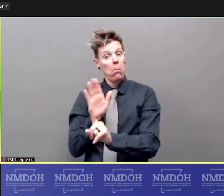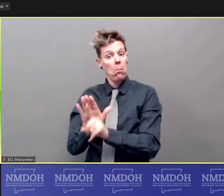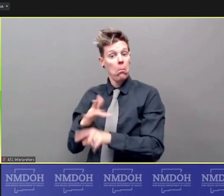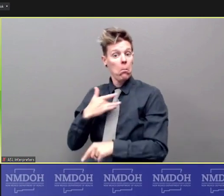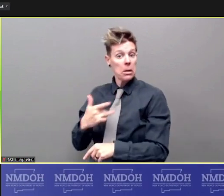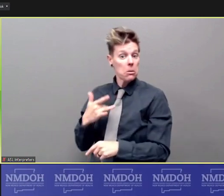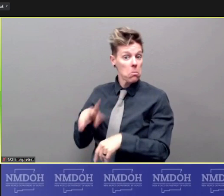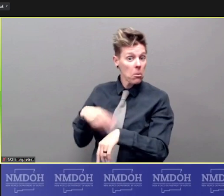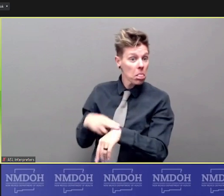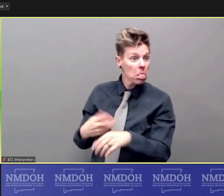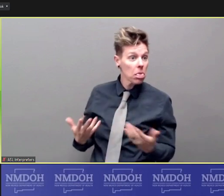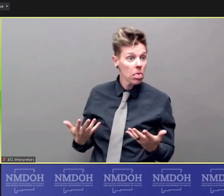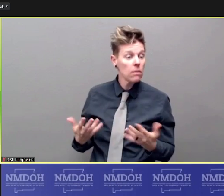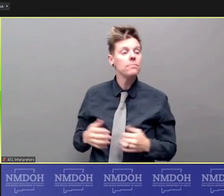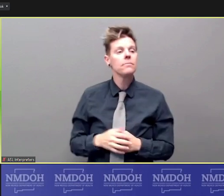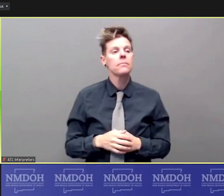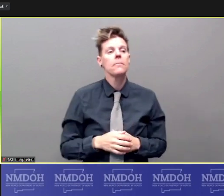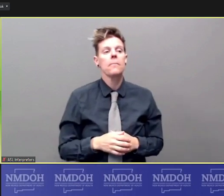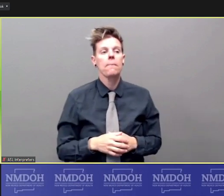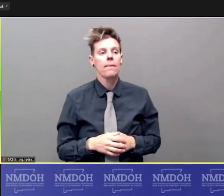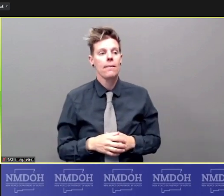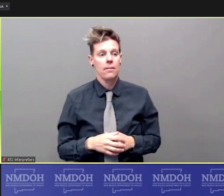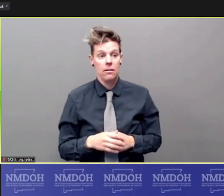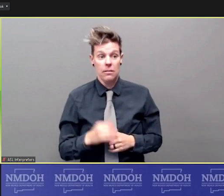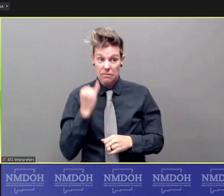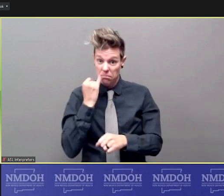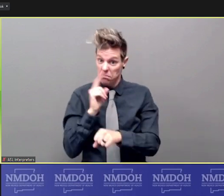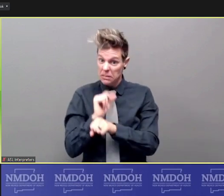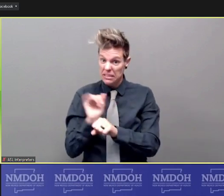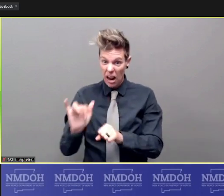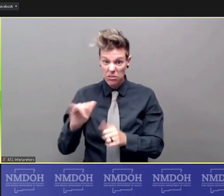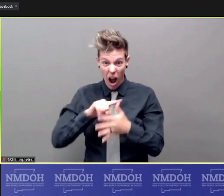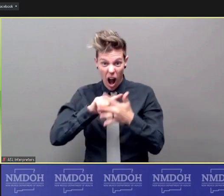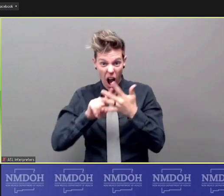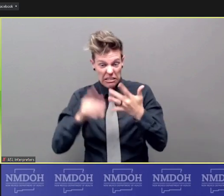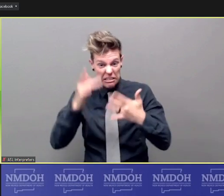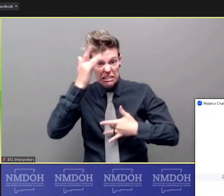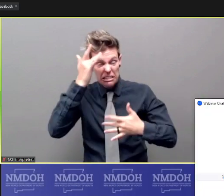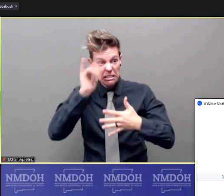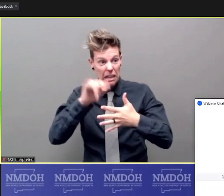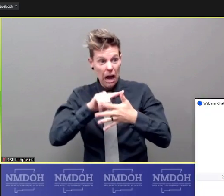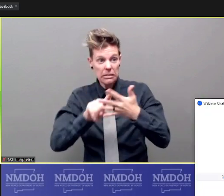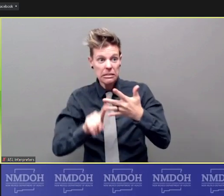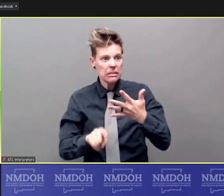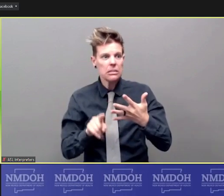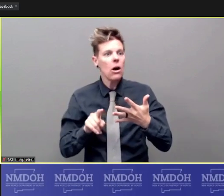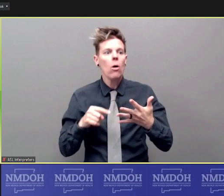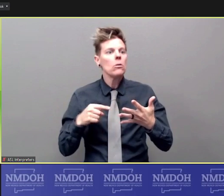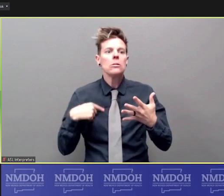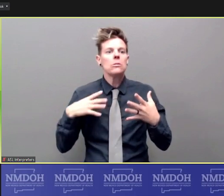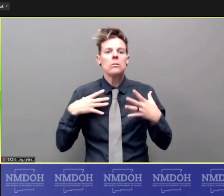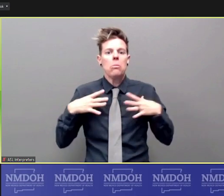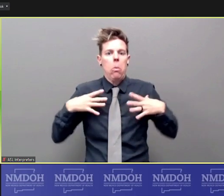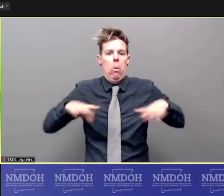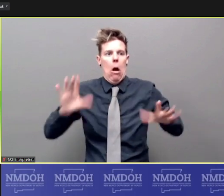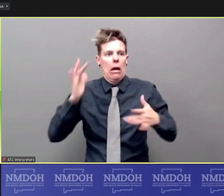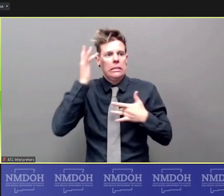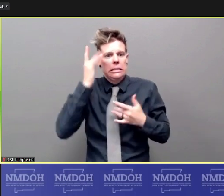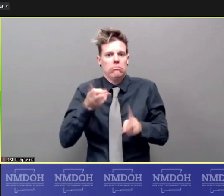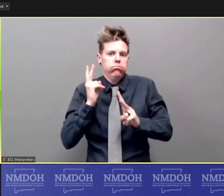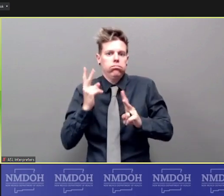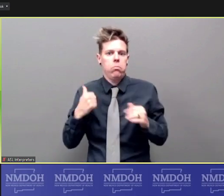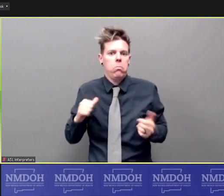if we think that this may make people shy away from getting vaccinated. Well, let me start, and I'm going to just,